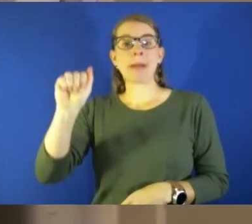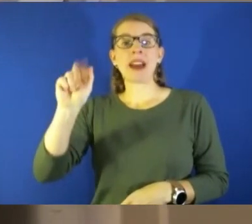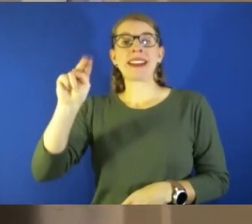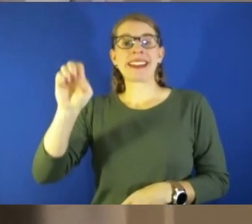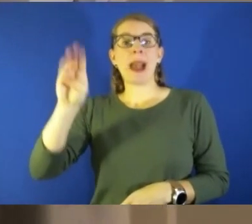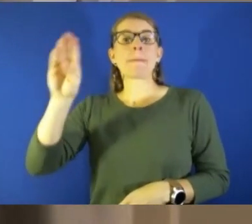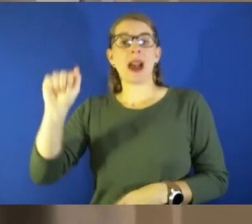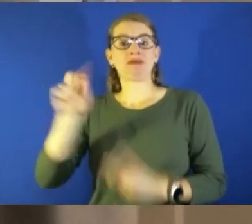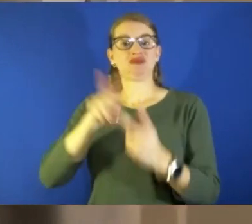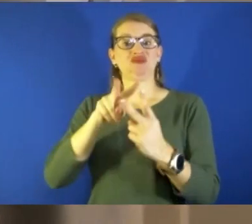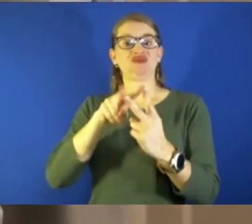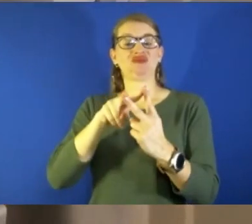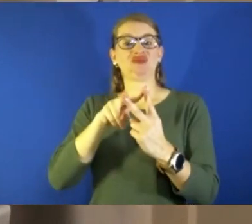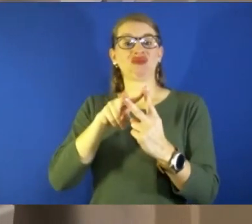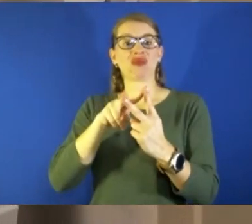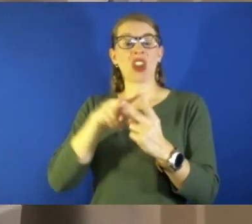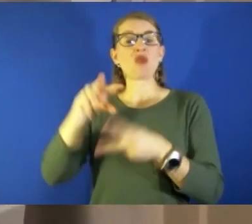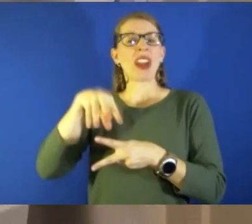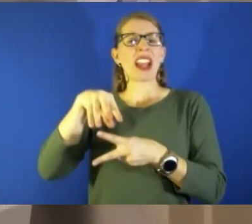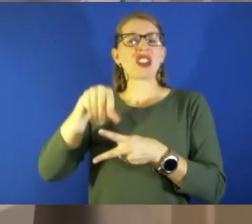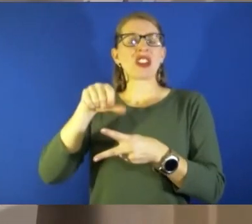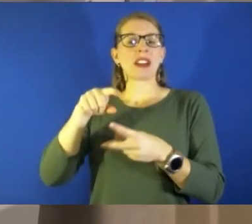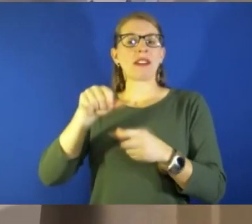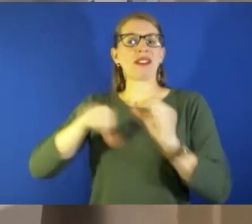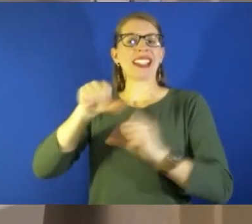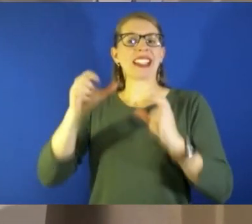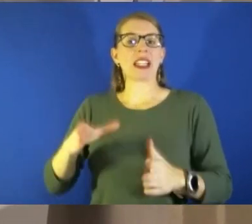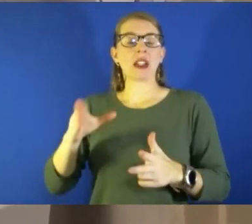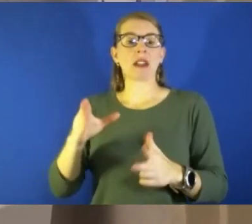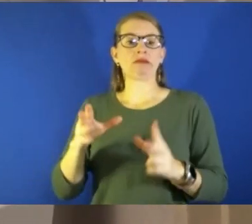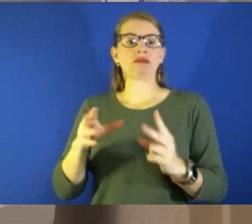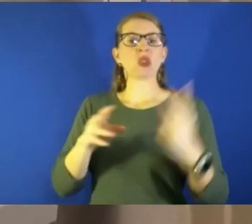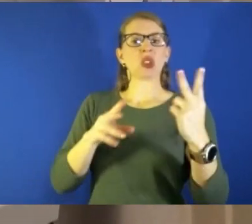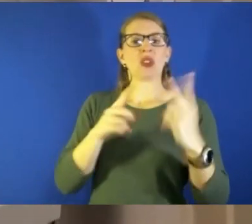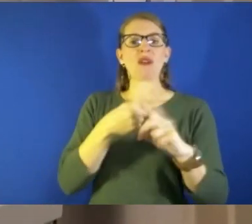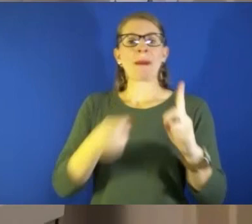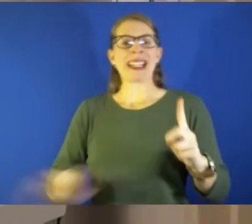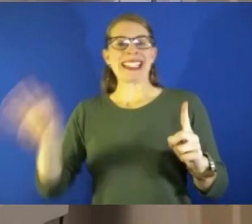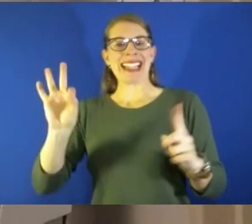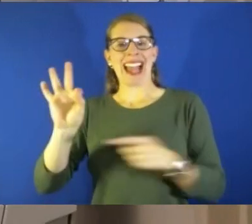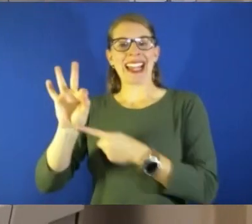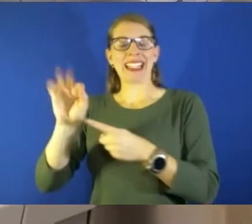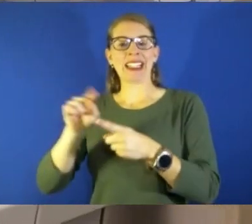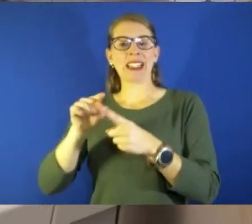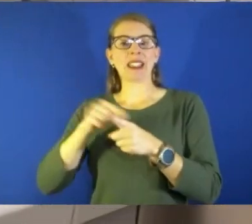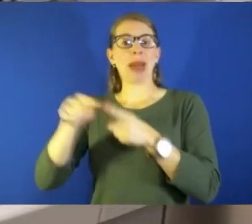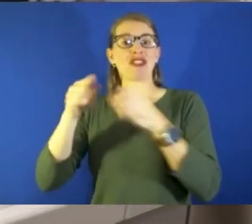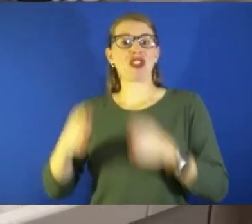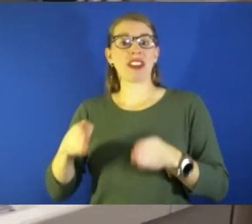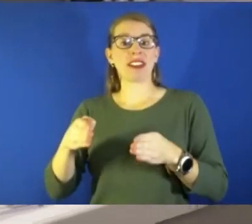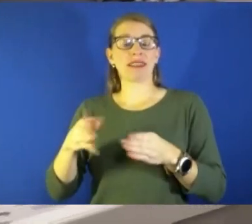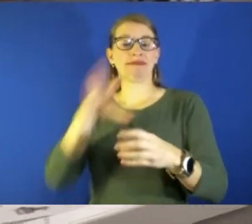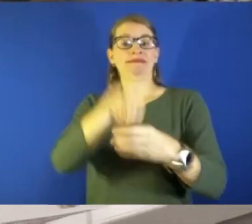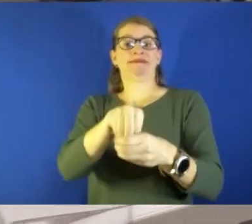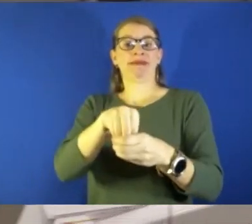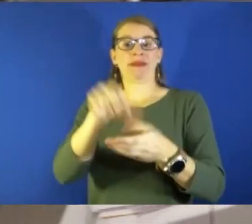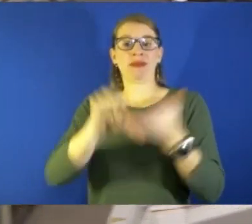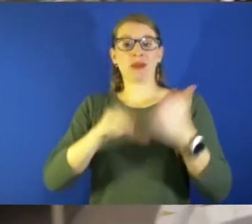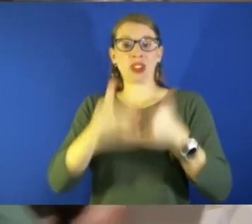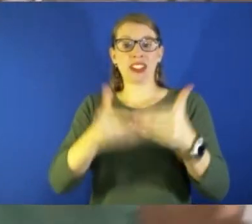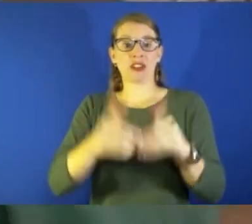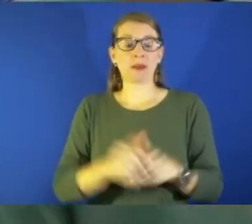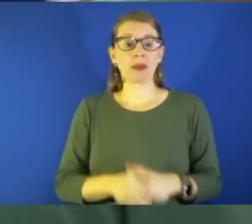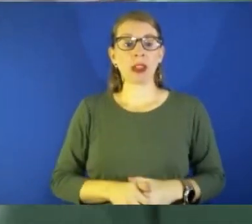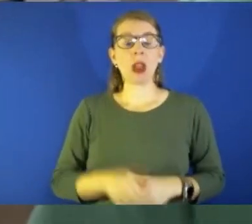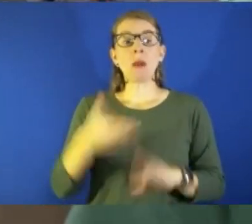two of the 9 specialists that need to be here for this procedure. One of the things before they come out here that I wanted to talk to you